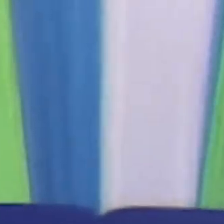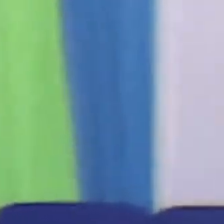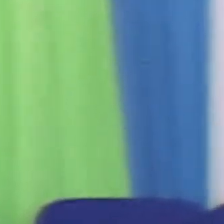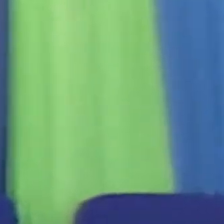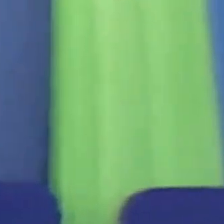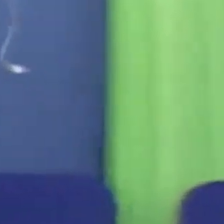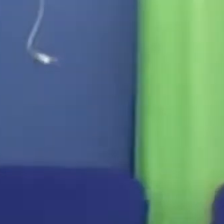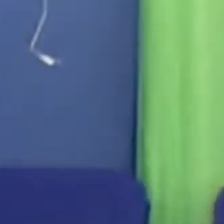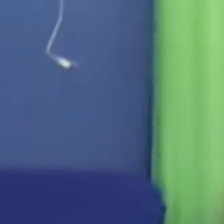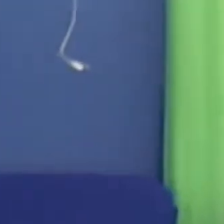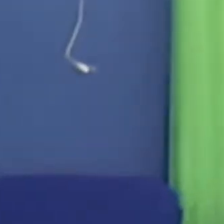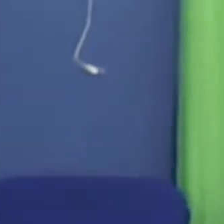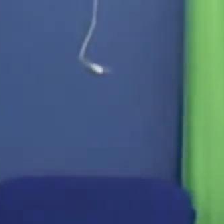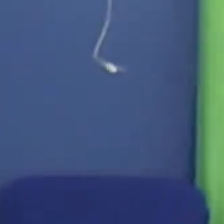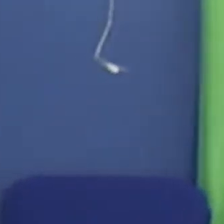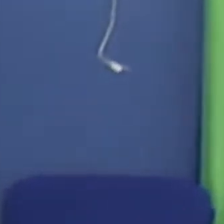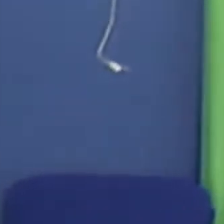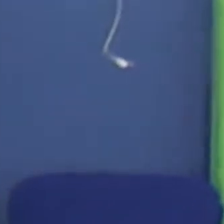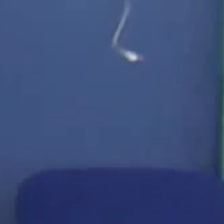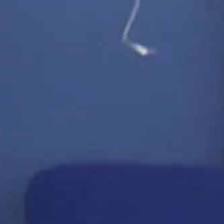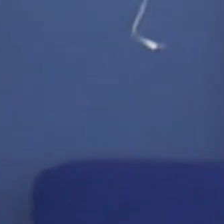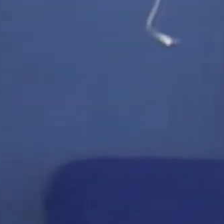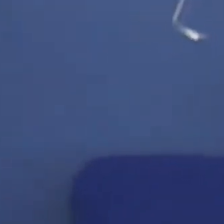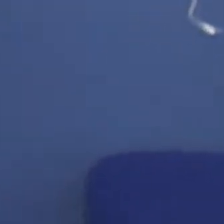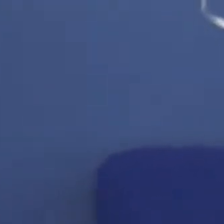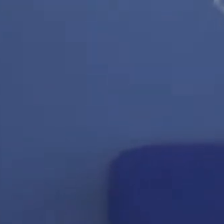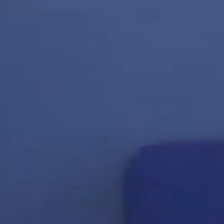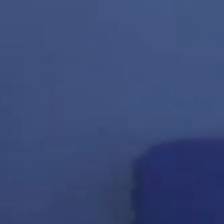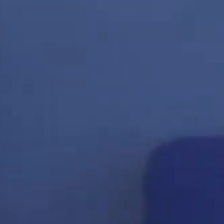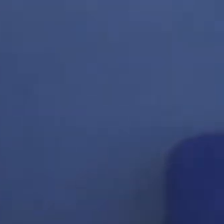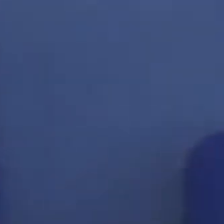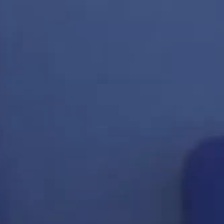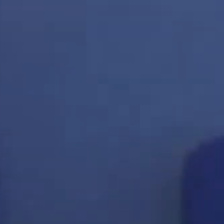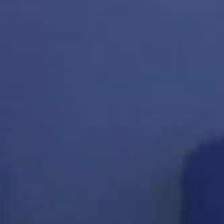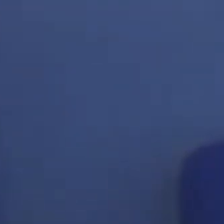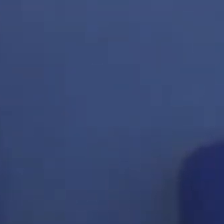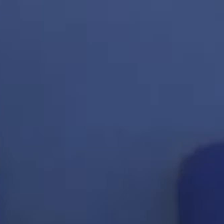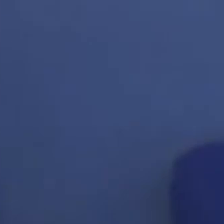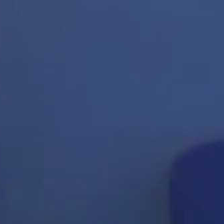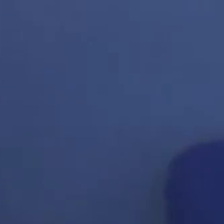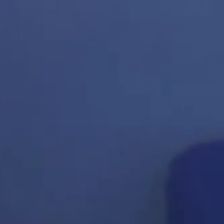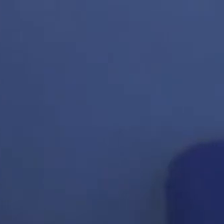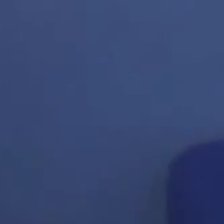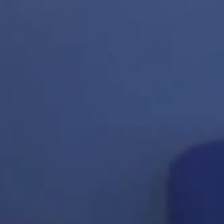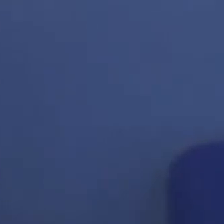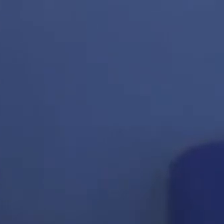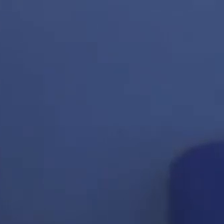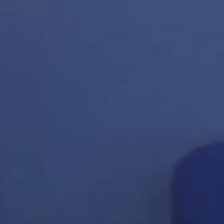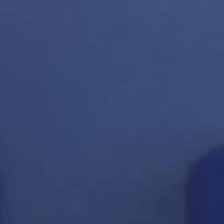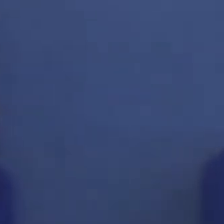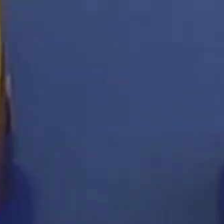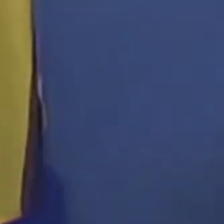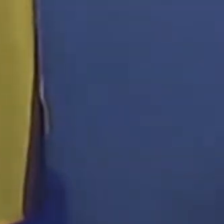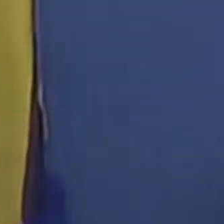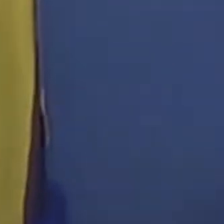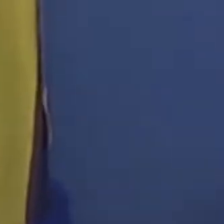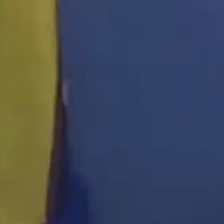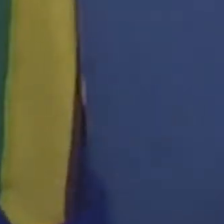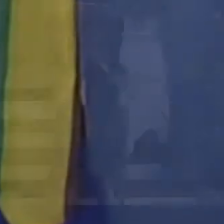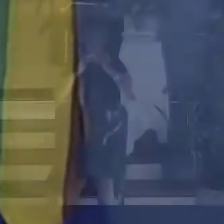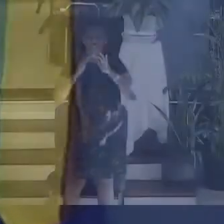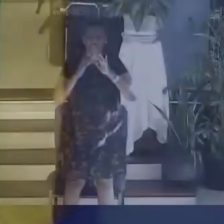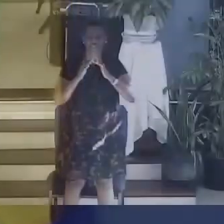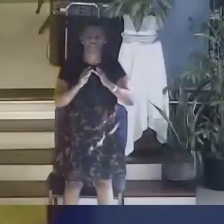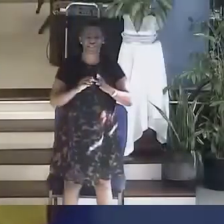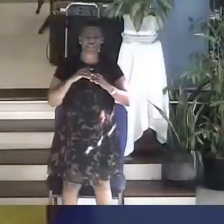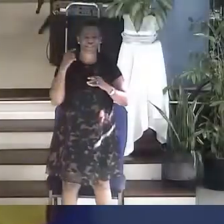with God's people to worship and praise the name of the Lord. And so I hope today that, you know, we'll really enjoy the worship